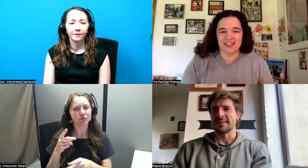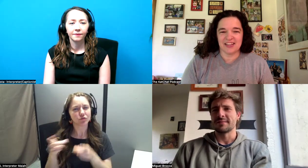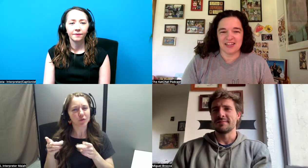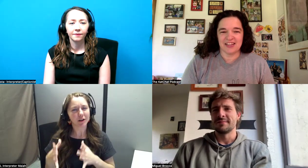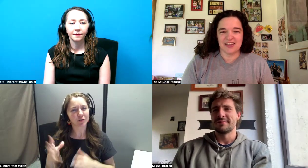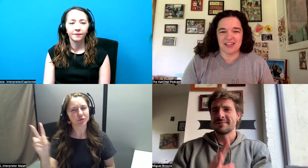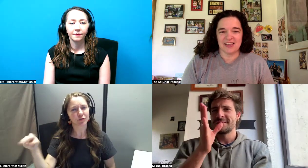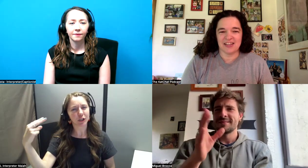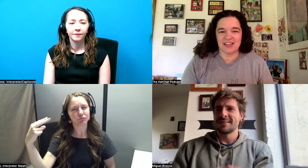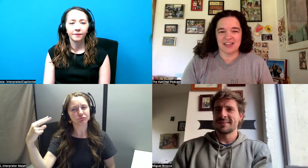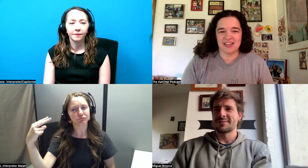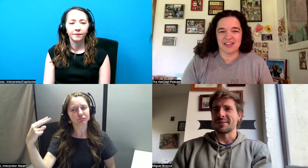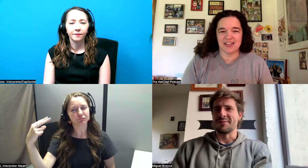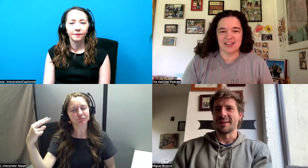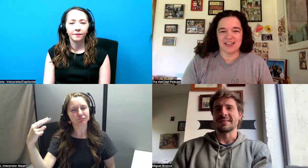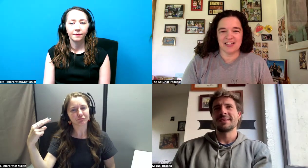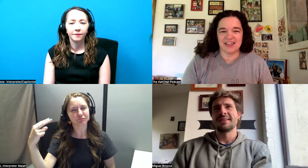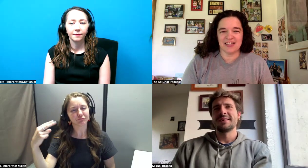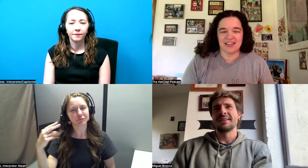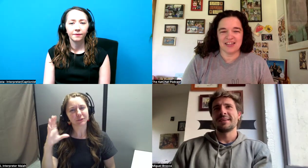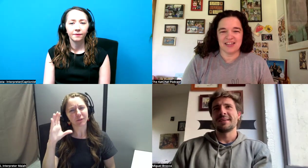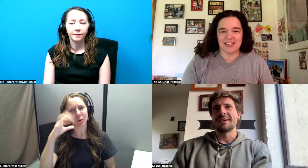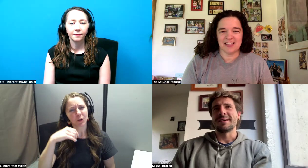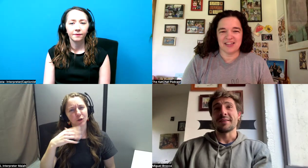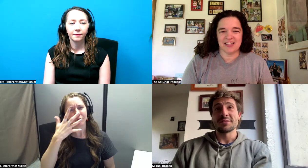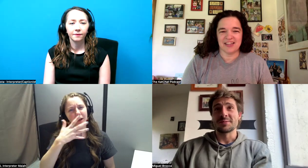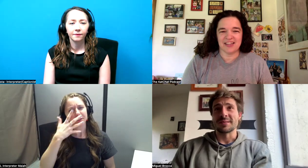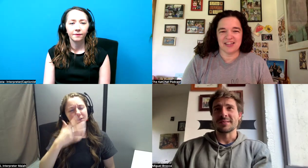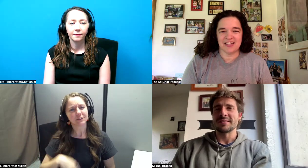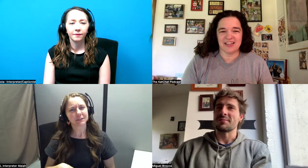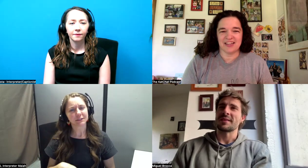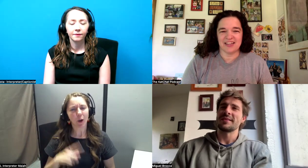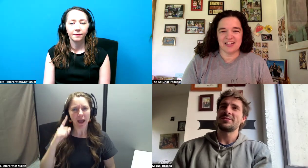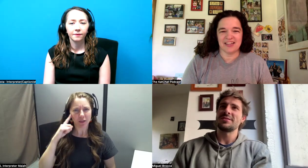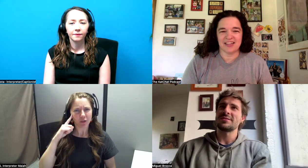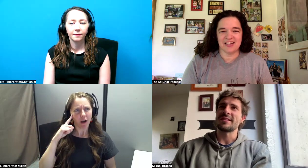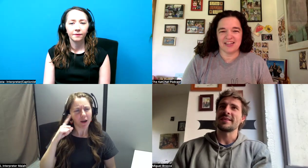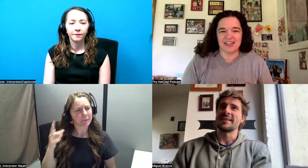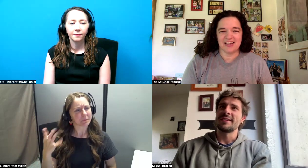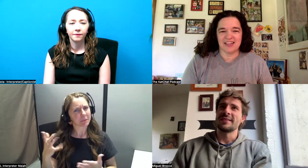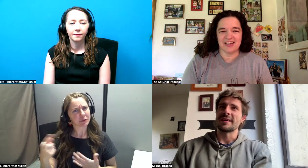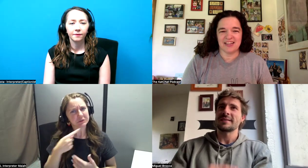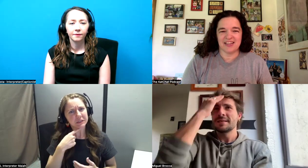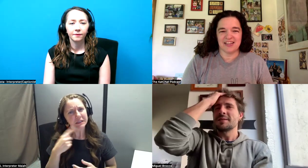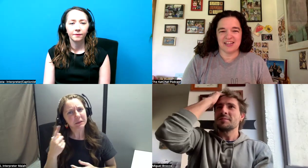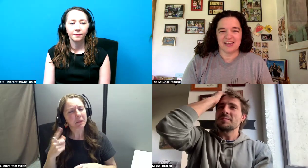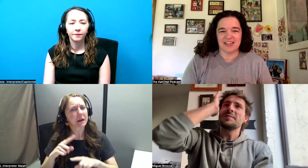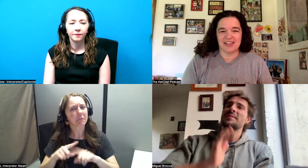this, like straight in the face. And I thought she was going to say something, and then she just suddenly